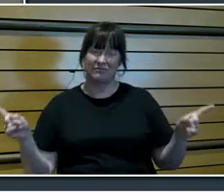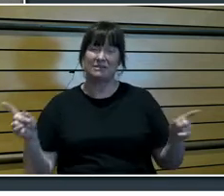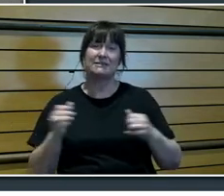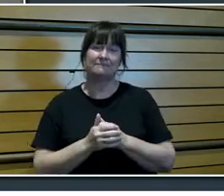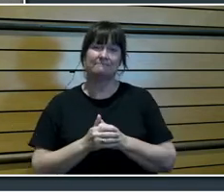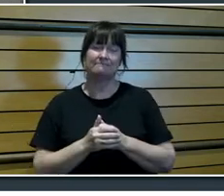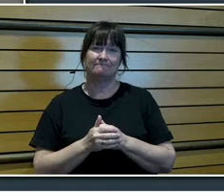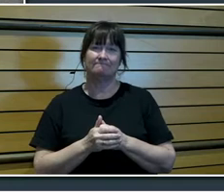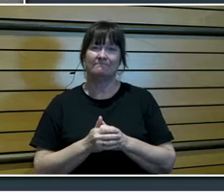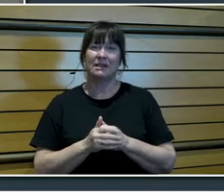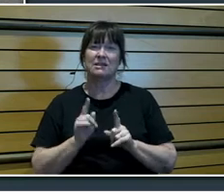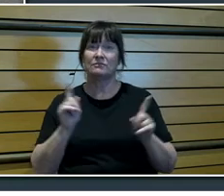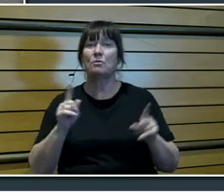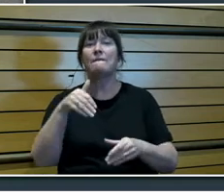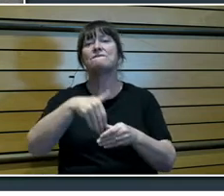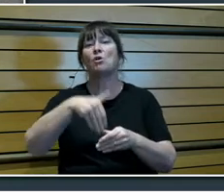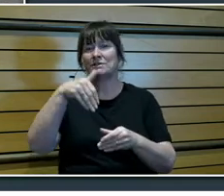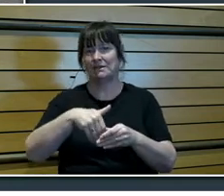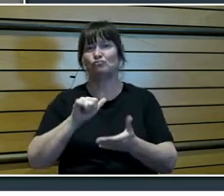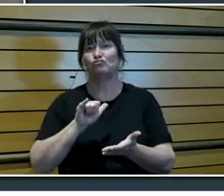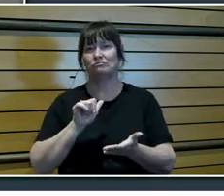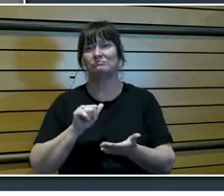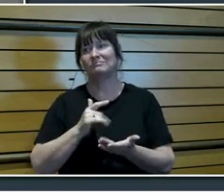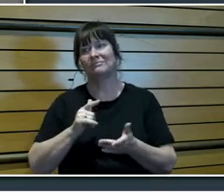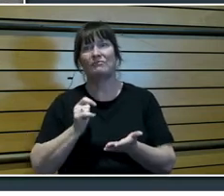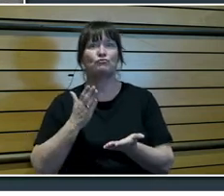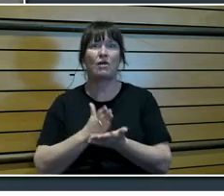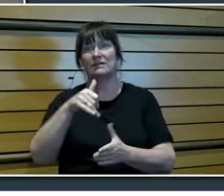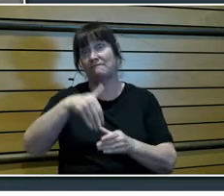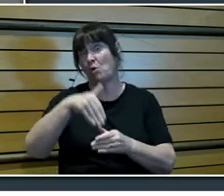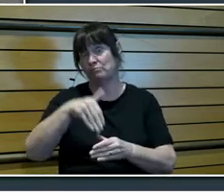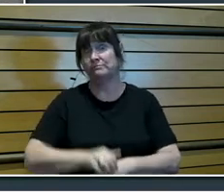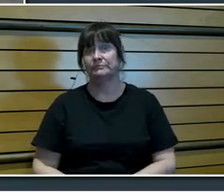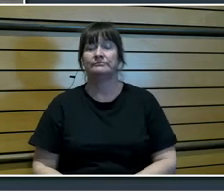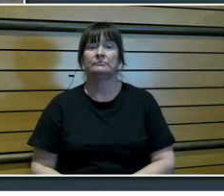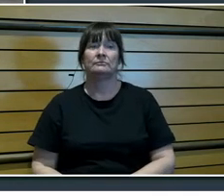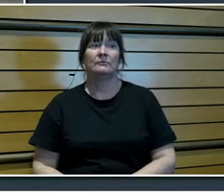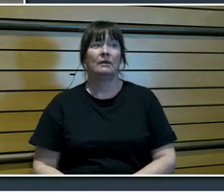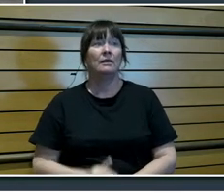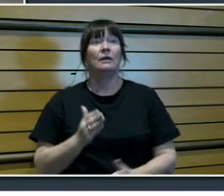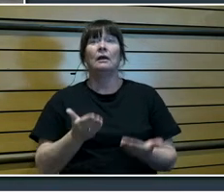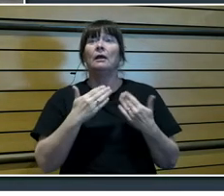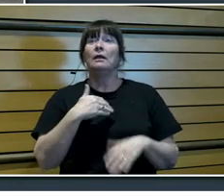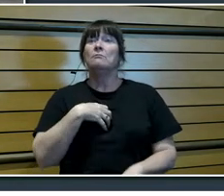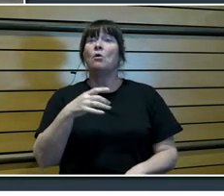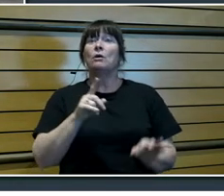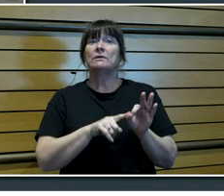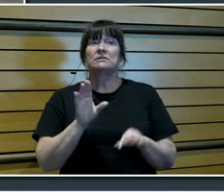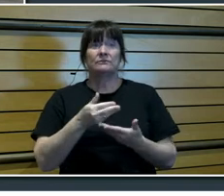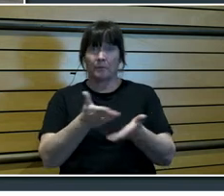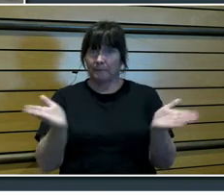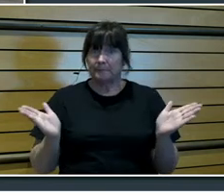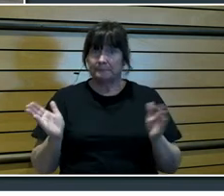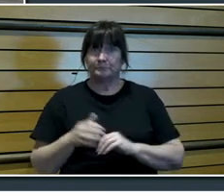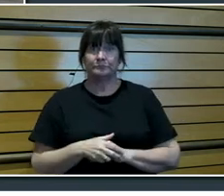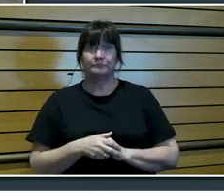getting that vote. Thank you very much. No further questions. Thank you. Are there any further questions from other